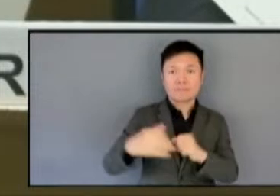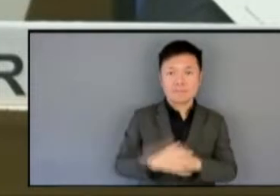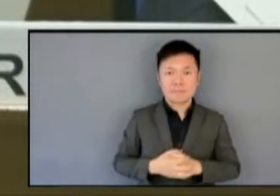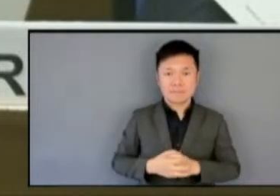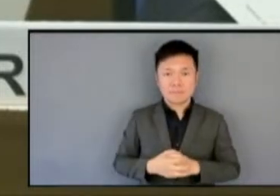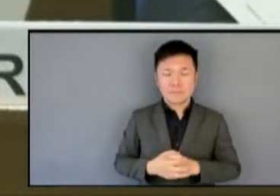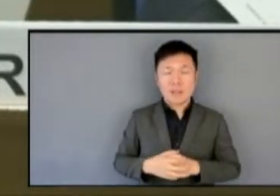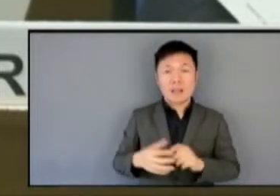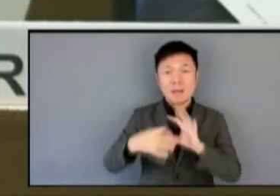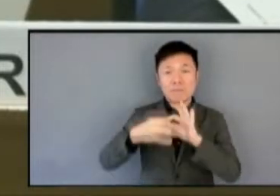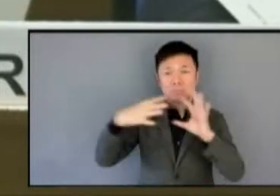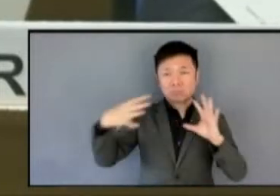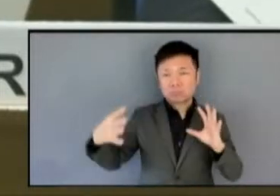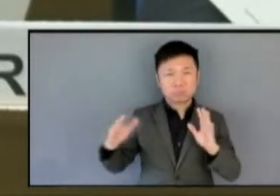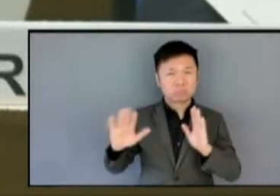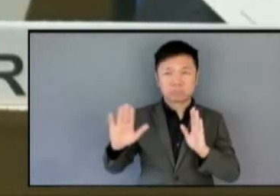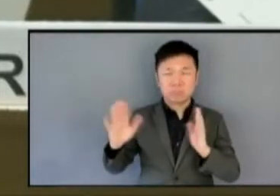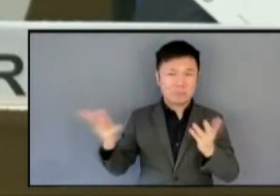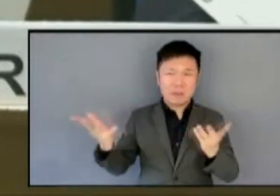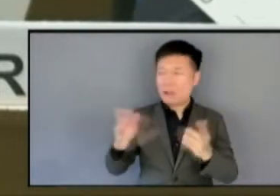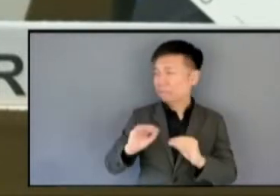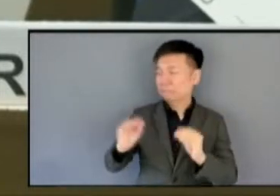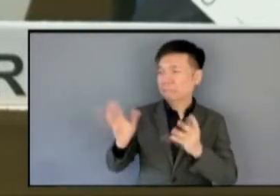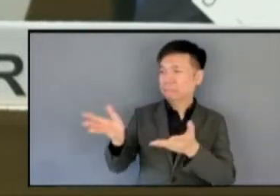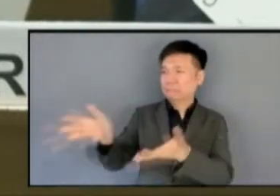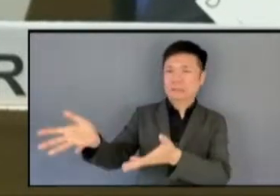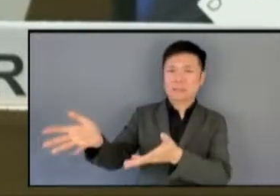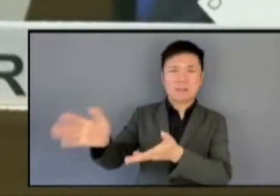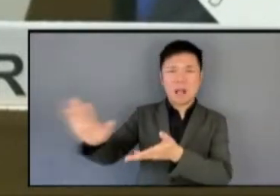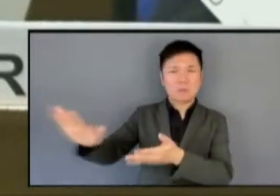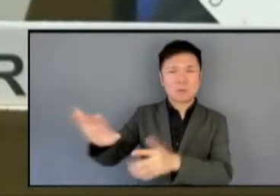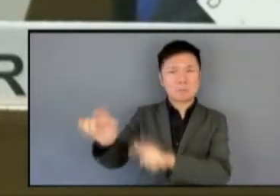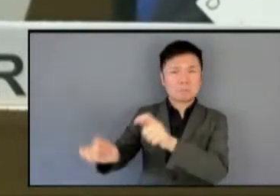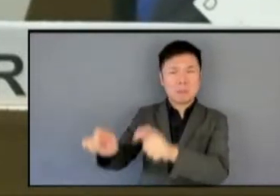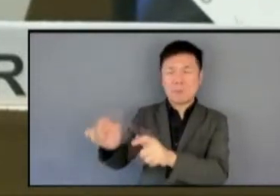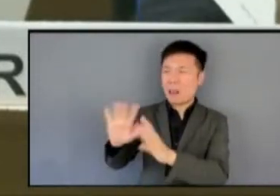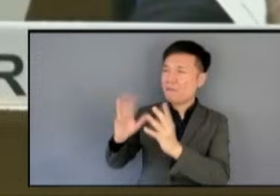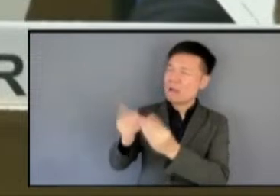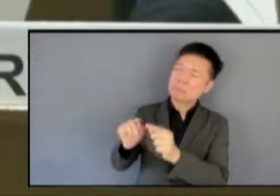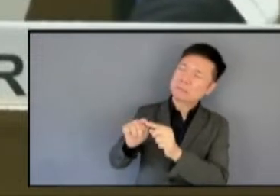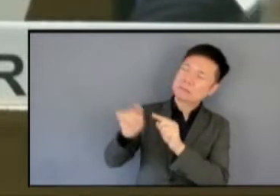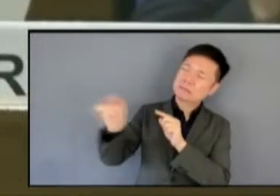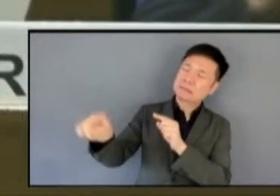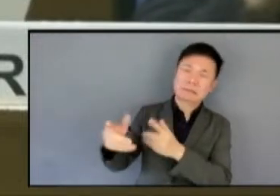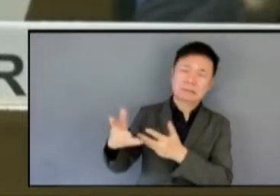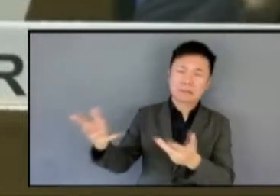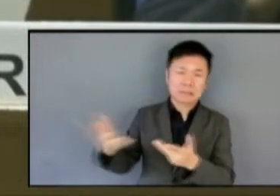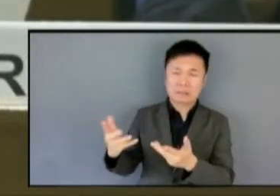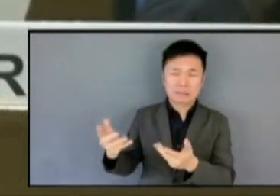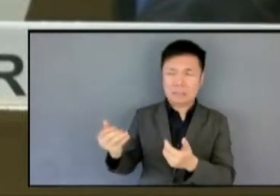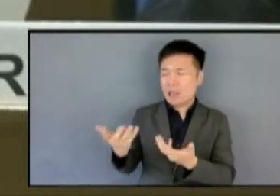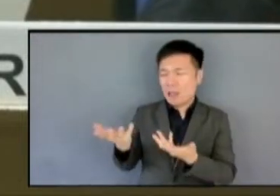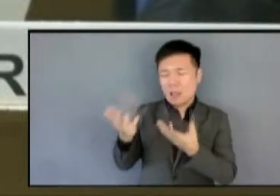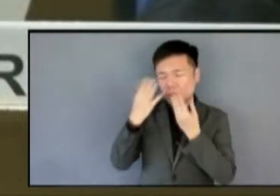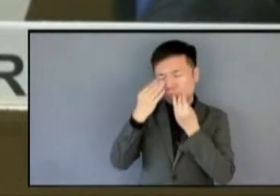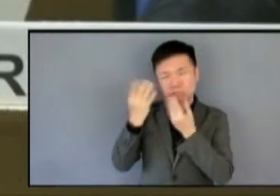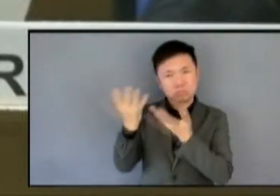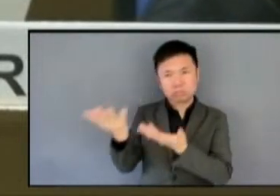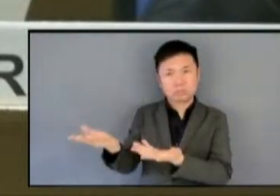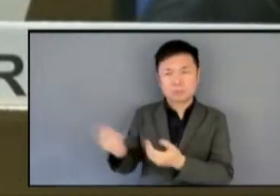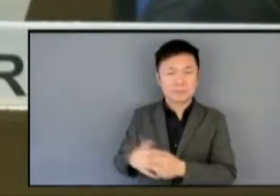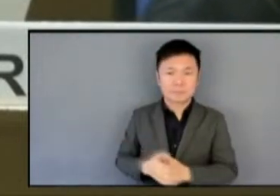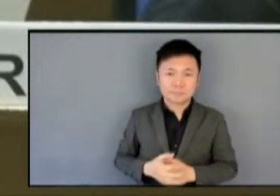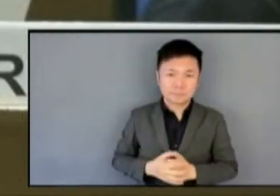are declined due to many reasons. Population growth is declined and gradually older persons are increased.